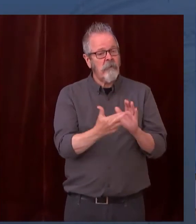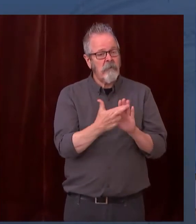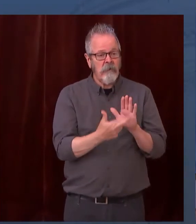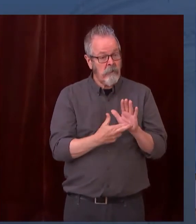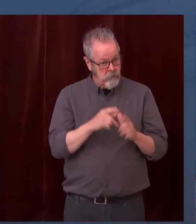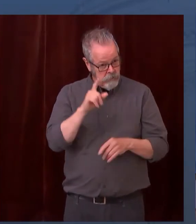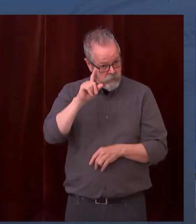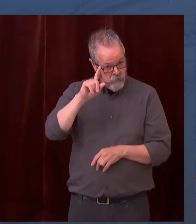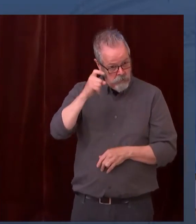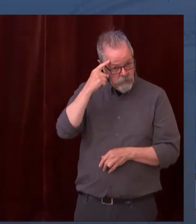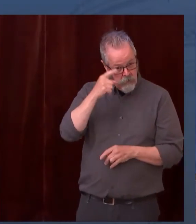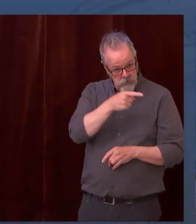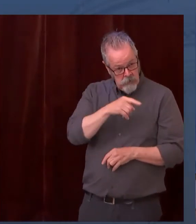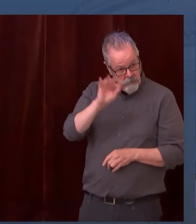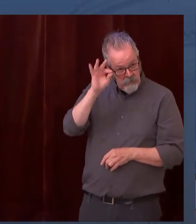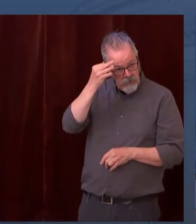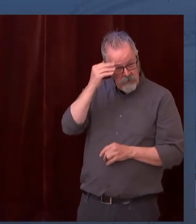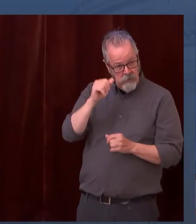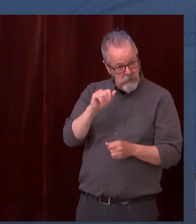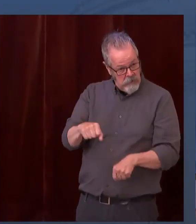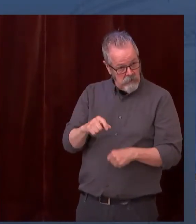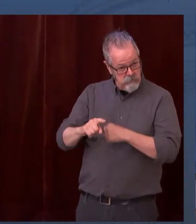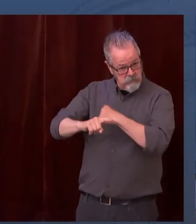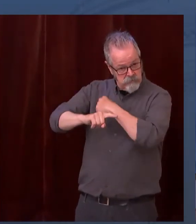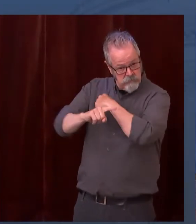continue to enjoy the really